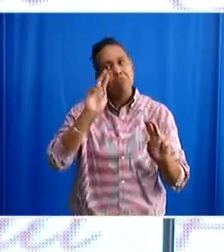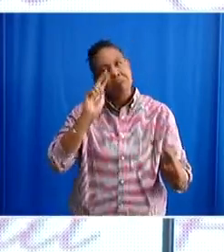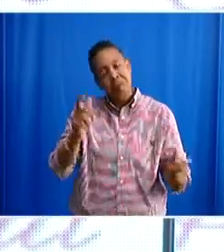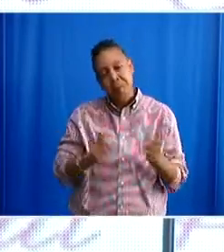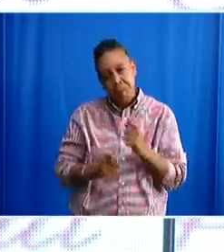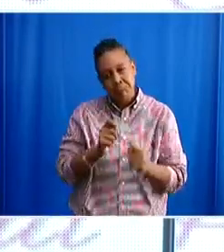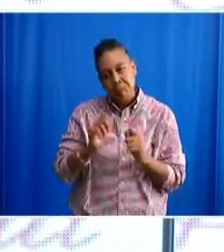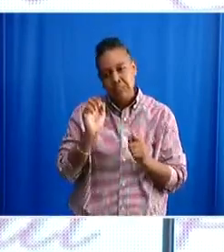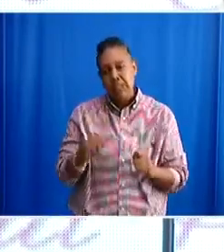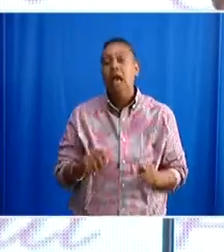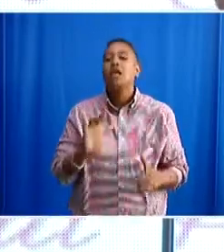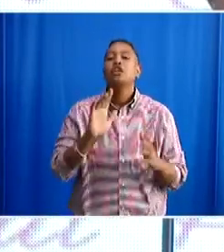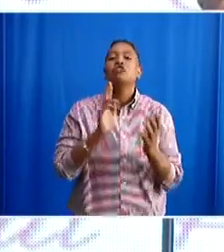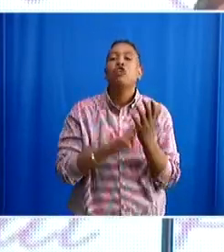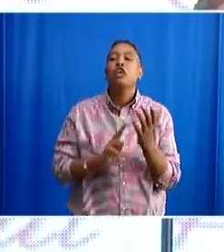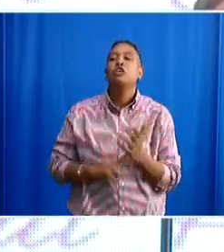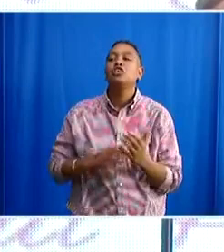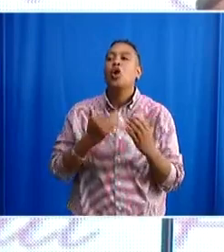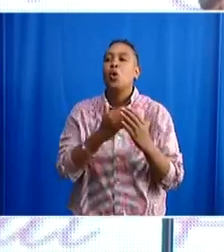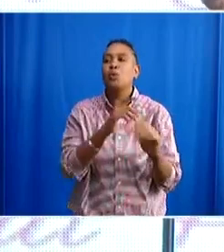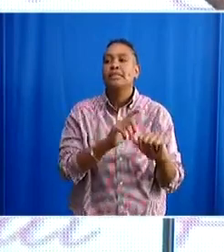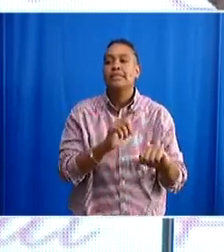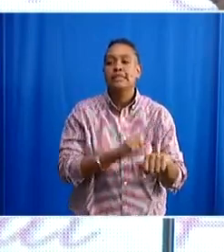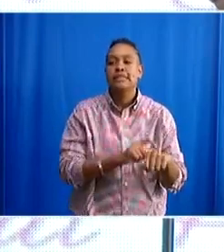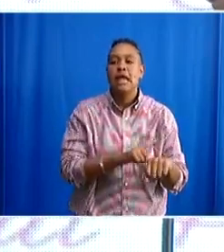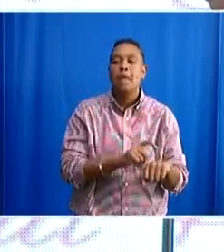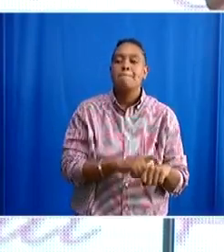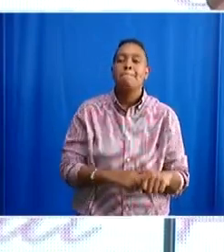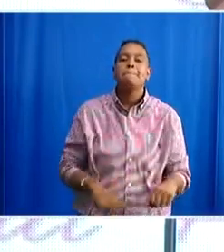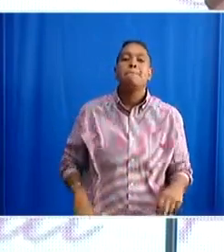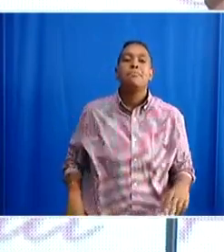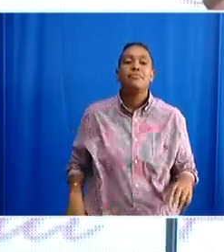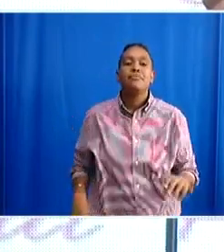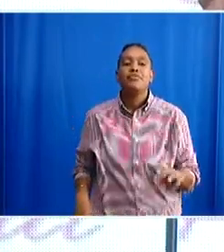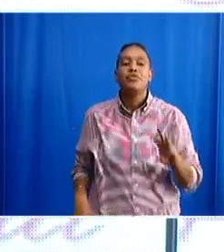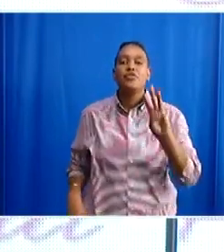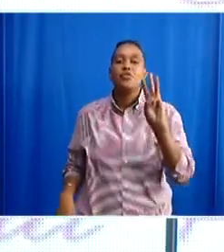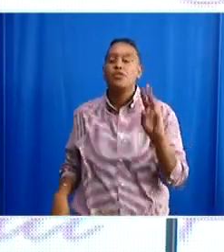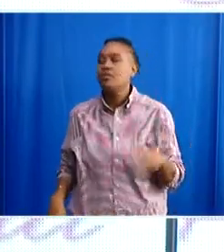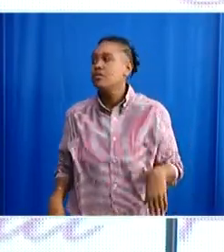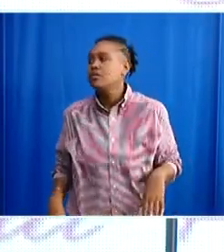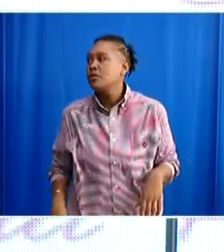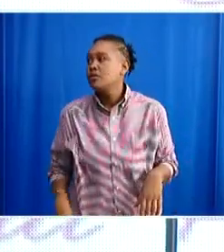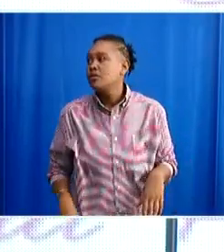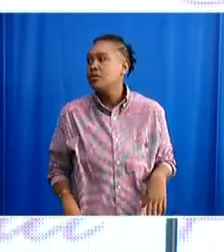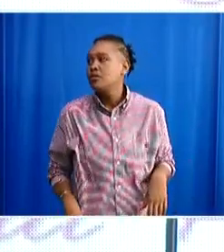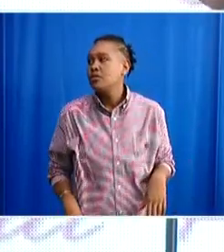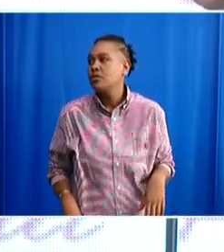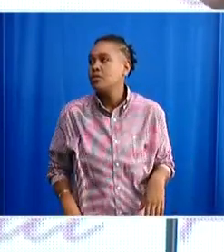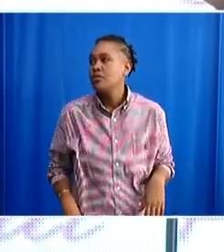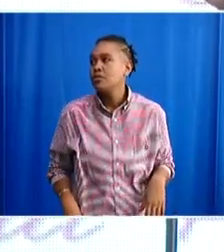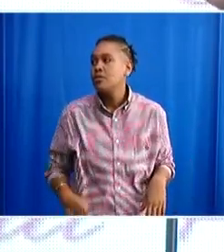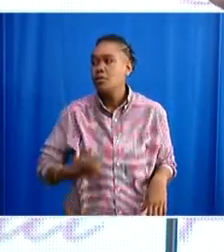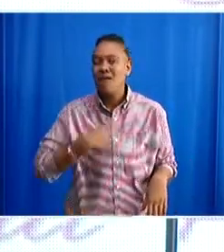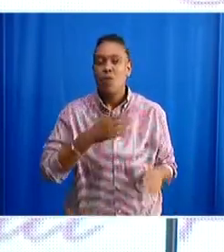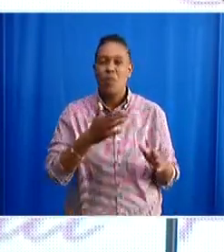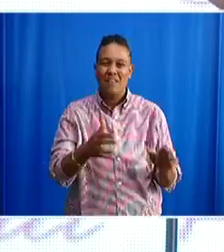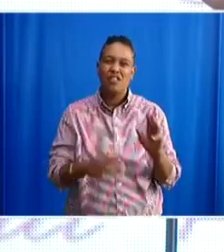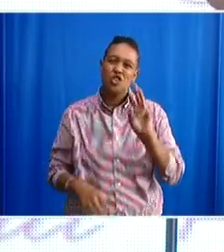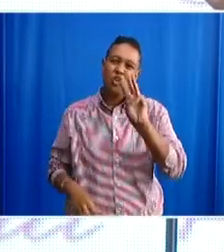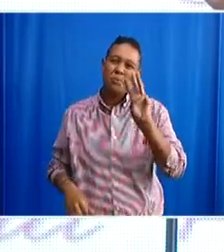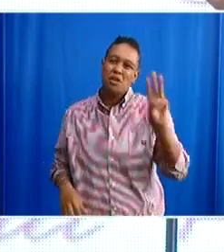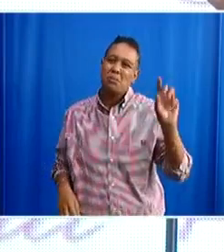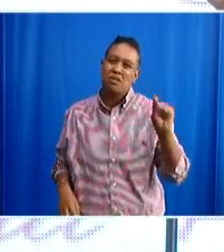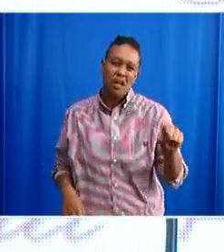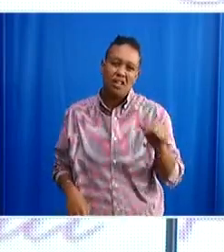on and register closer to the time. So it is, you know, we have a way of saying www. But we really don't